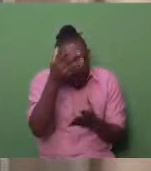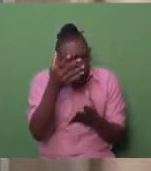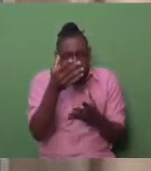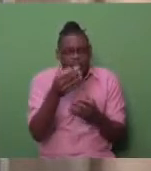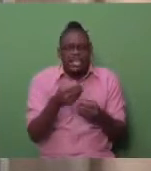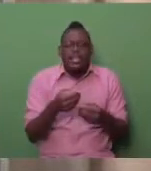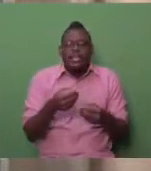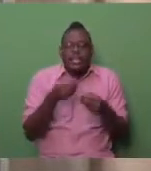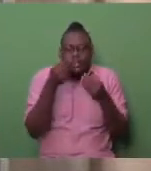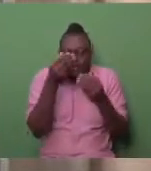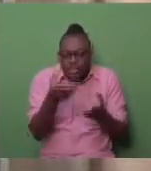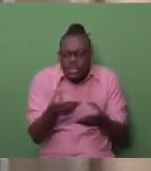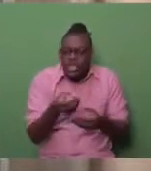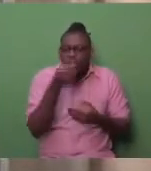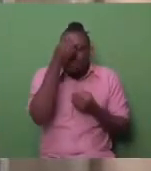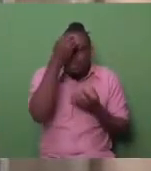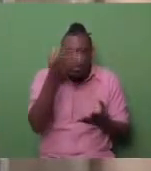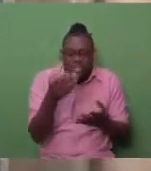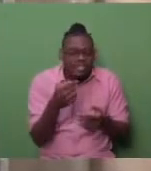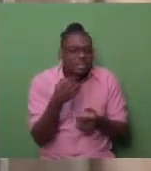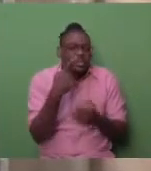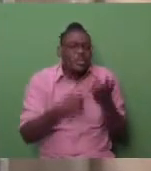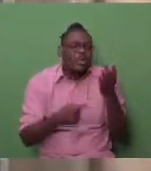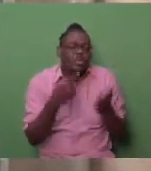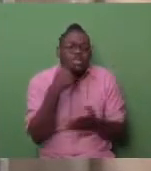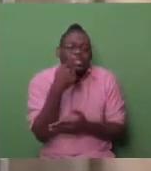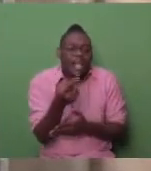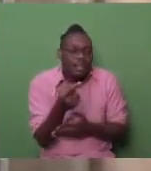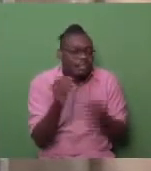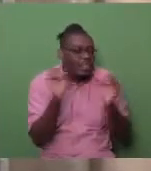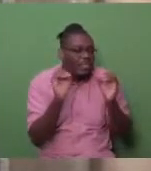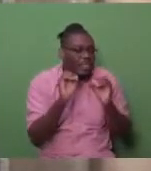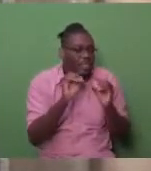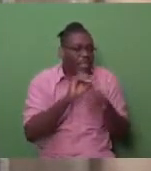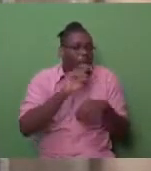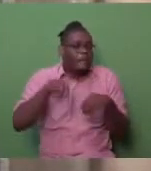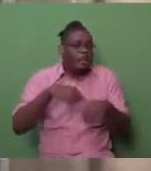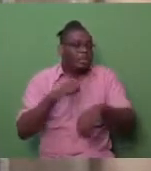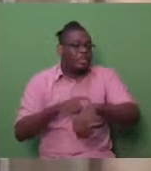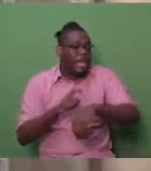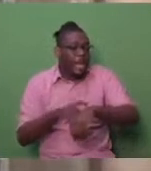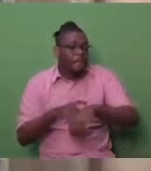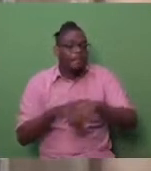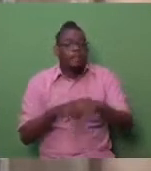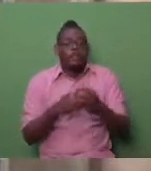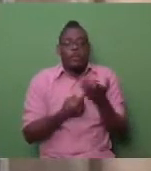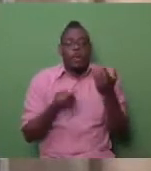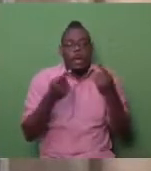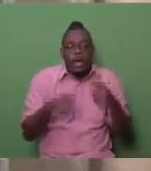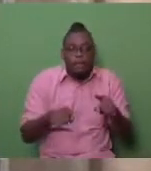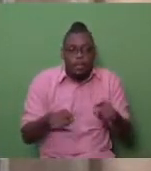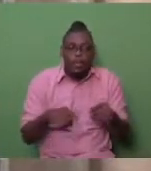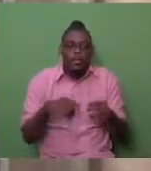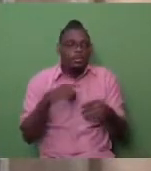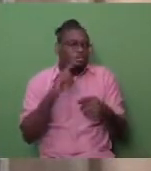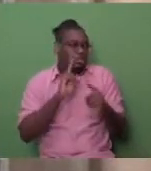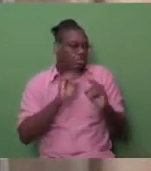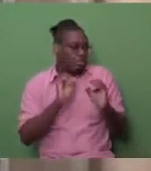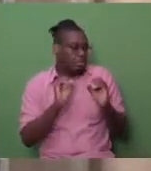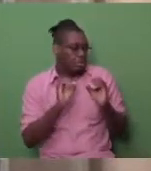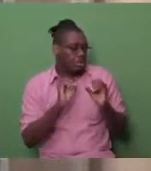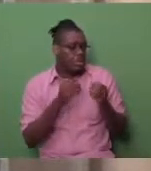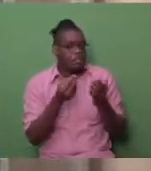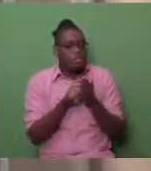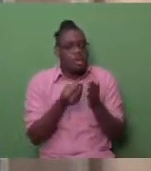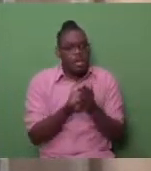were repeat projects closed under the guise of different names with remodeled descriptions. The Minister of Finance stood with a